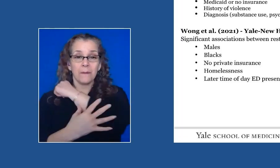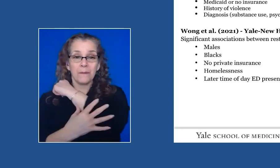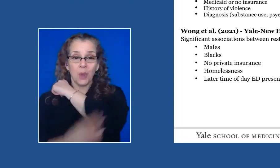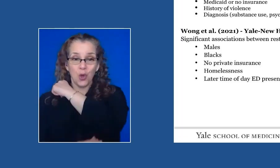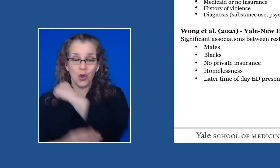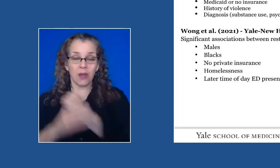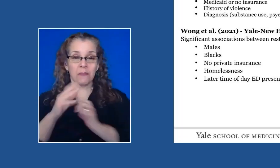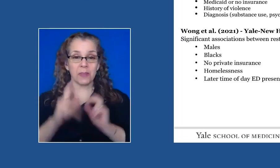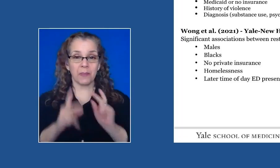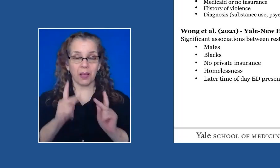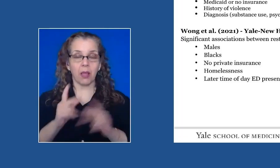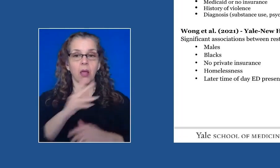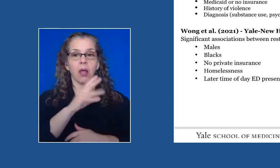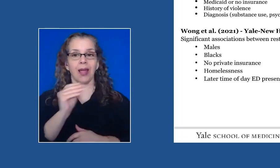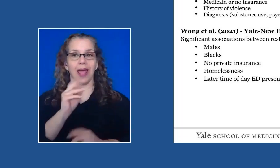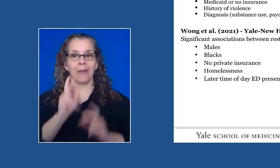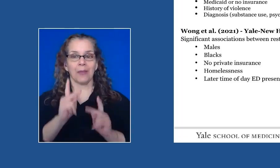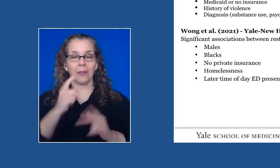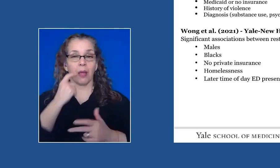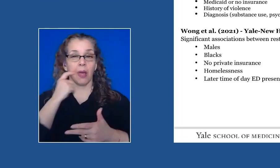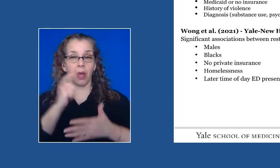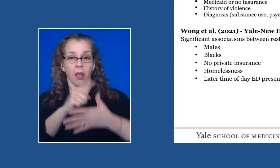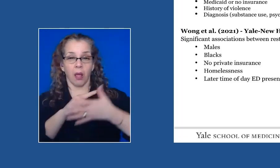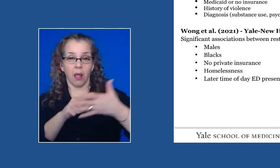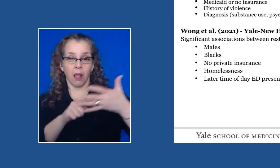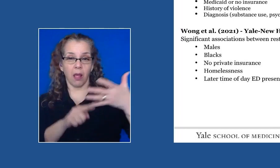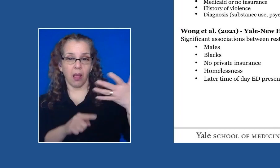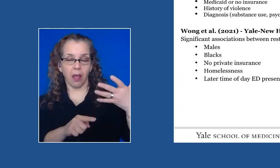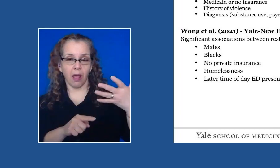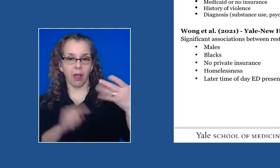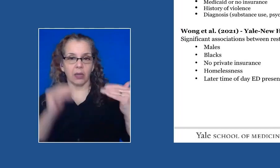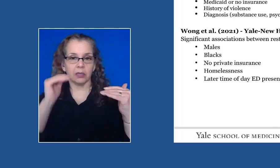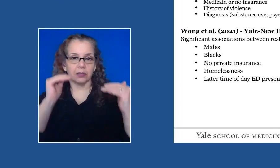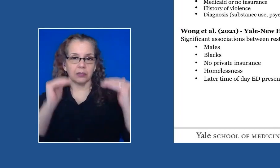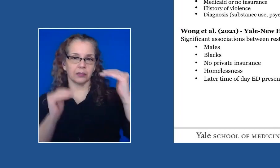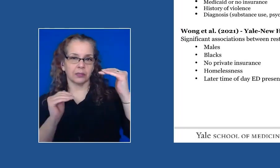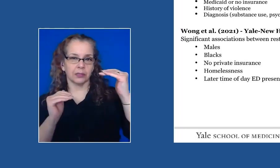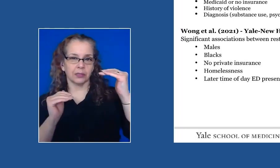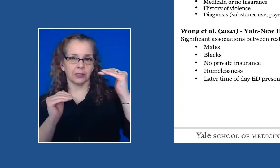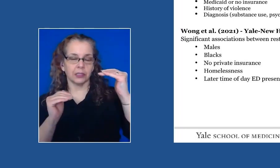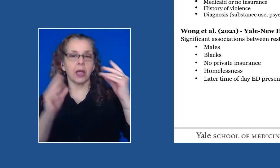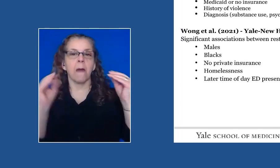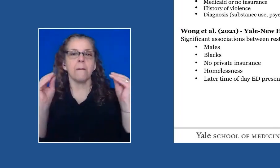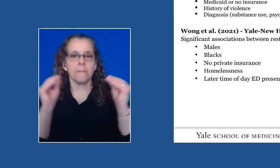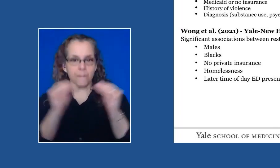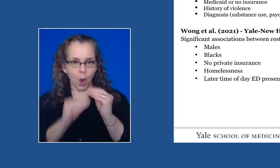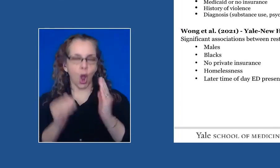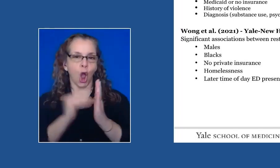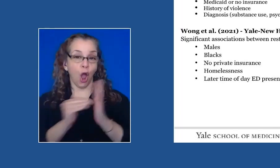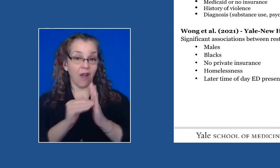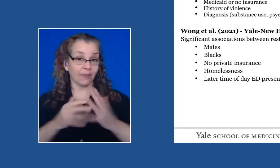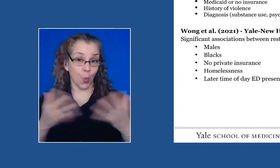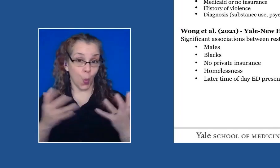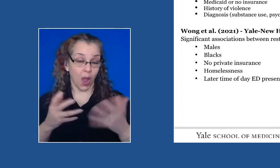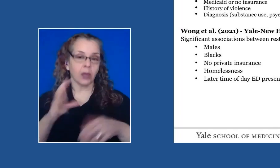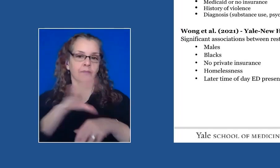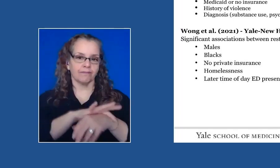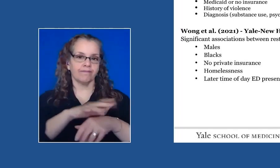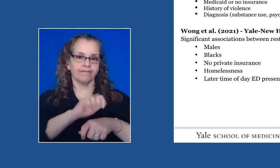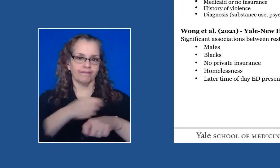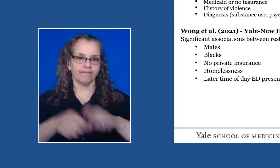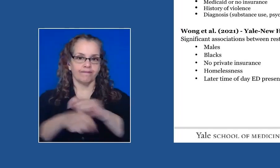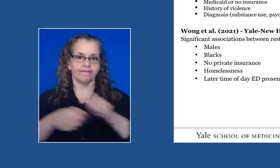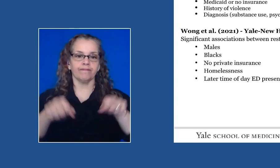with substance use disorders and psychosis, were getting disproportionately higher rates of restraint use than anyone else, than any other